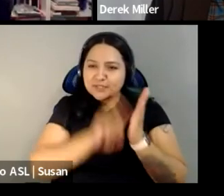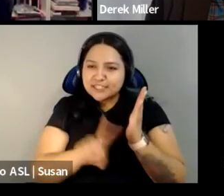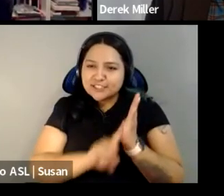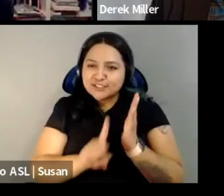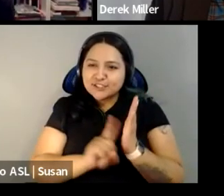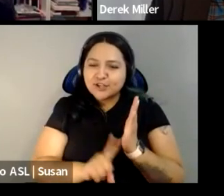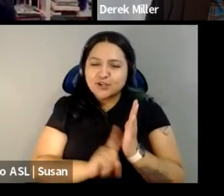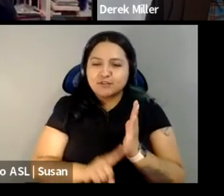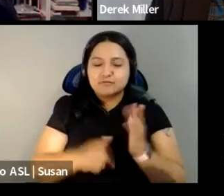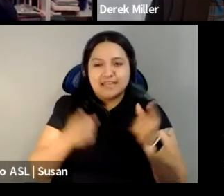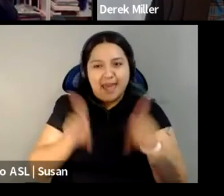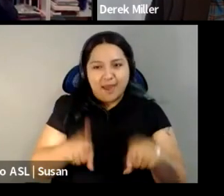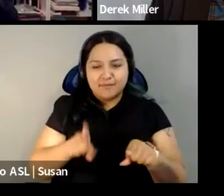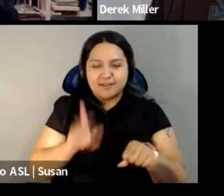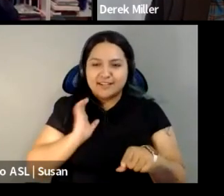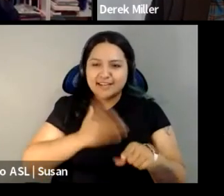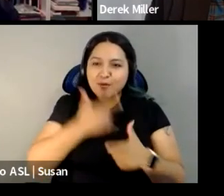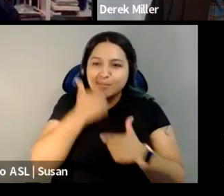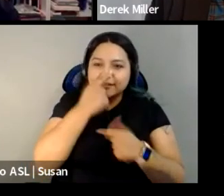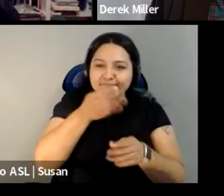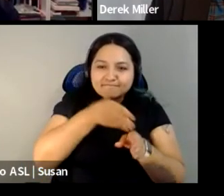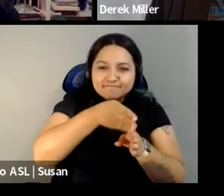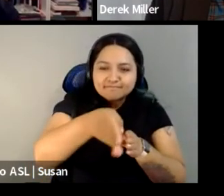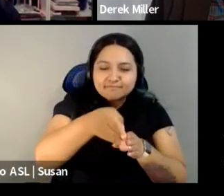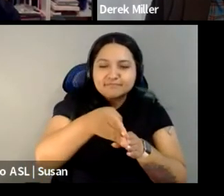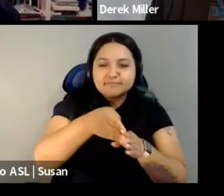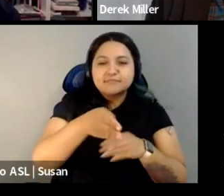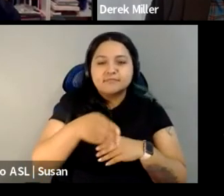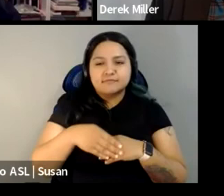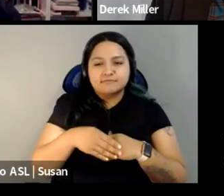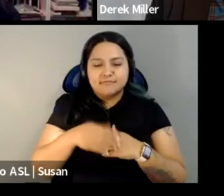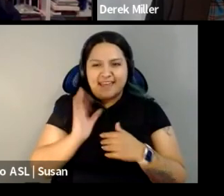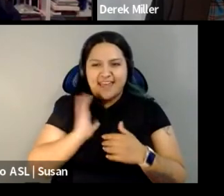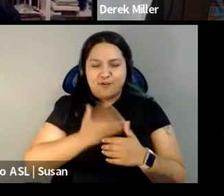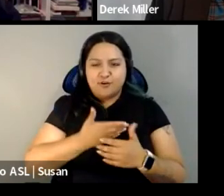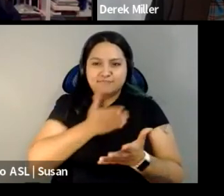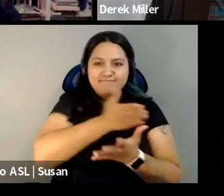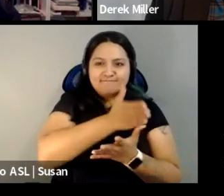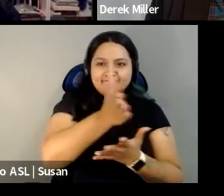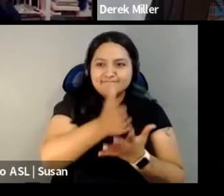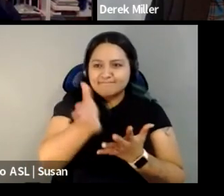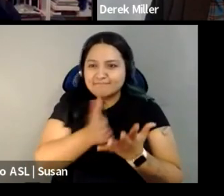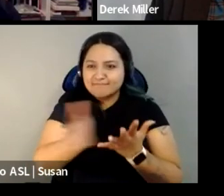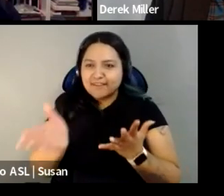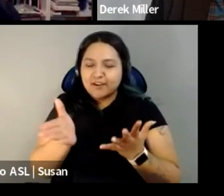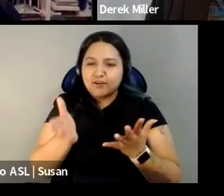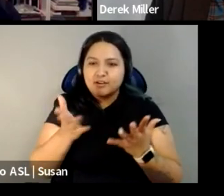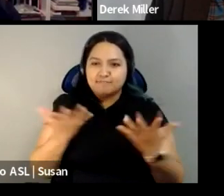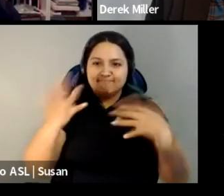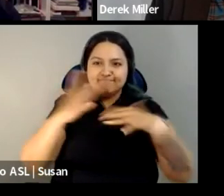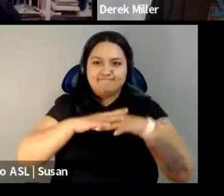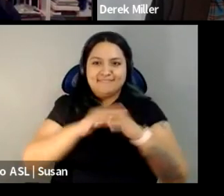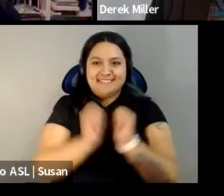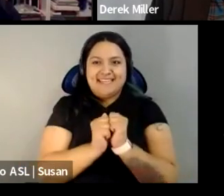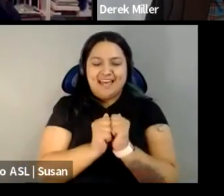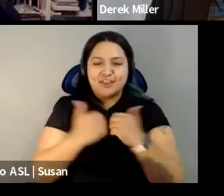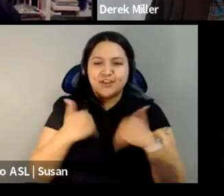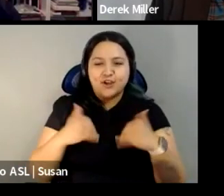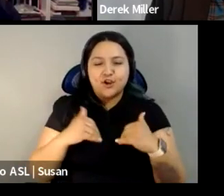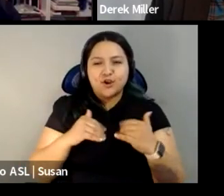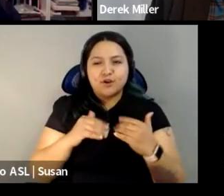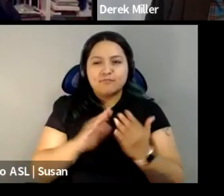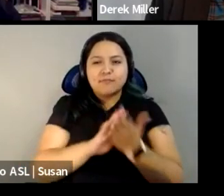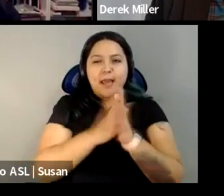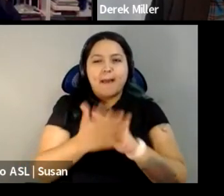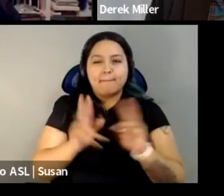these areas, these interdisciplinary areas at the moment, and how we're starting to form communities. And I just wanted to particularly thank